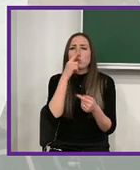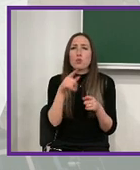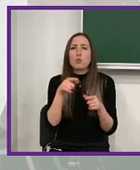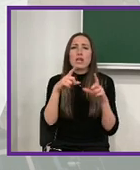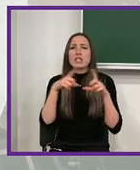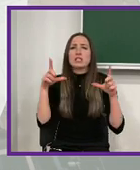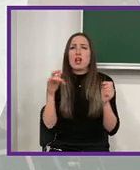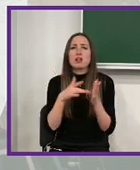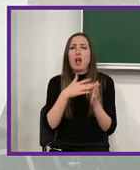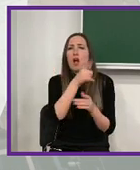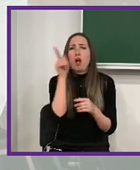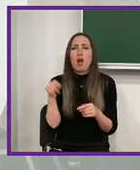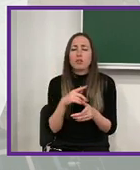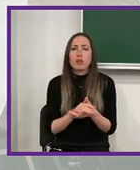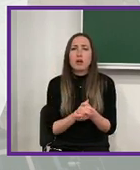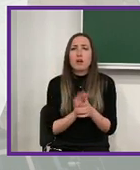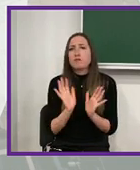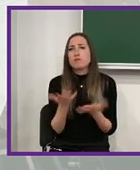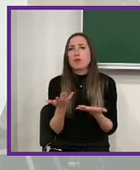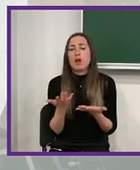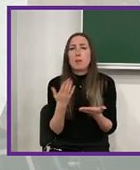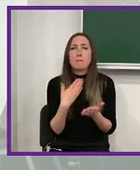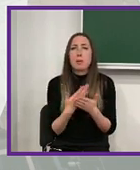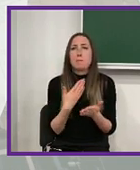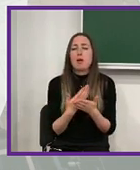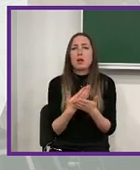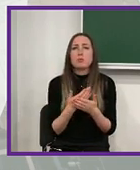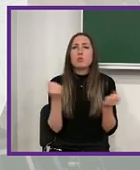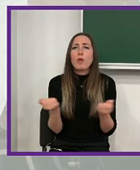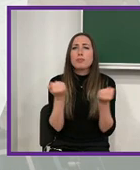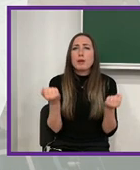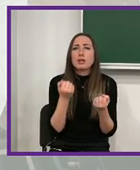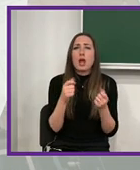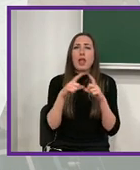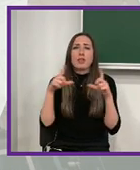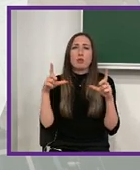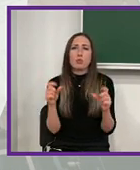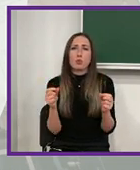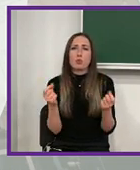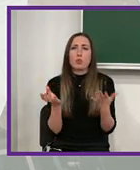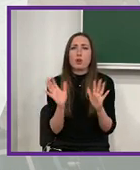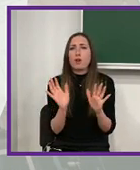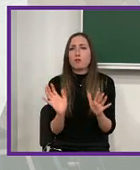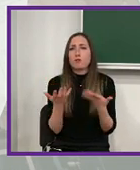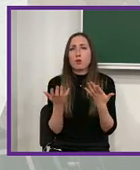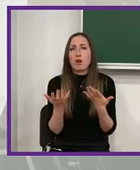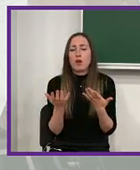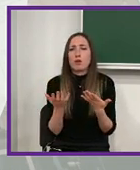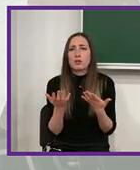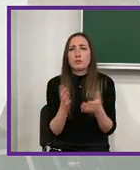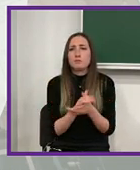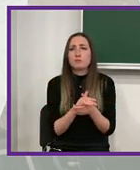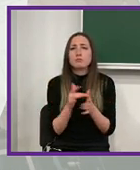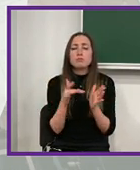different employment and recruitment agencies that you are using in your production processes. Those will